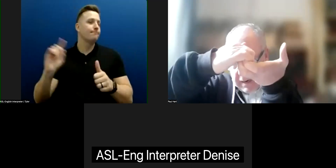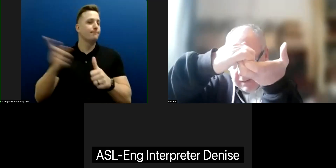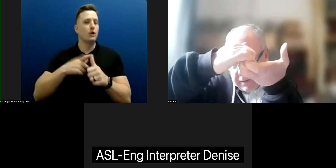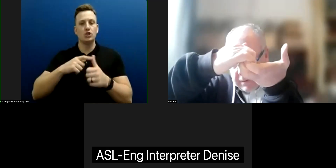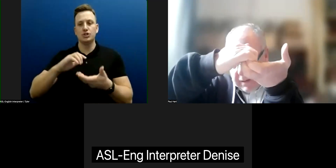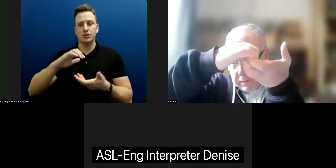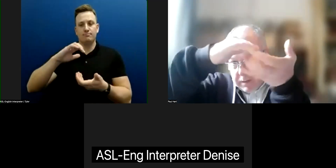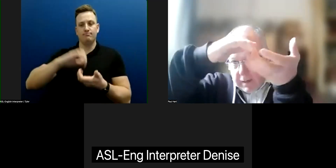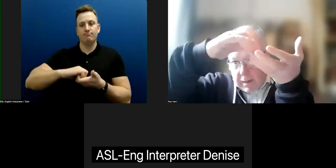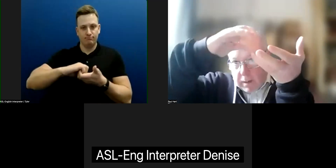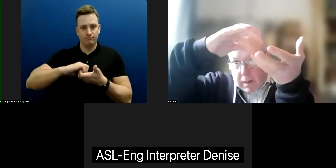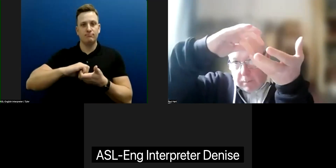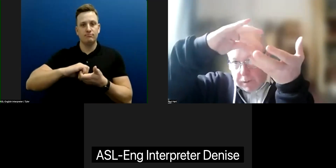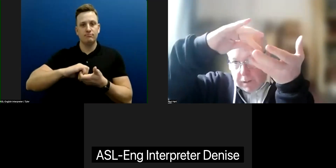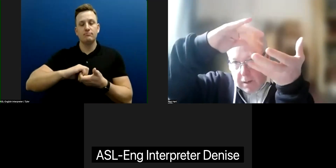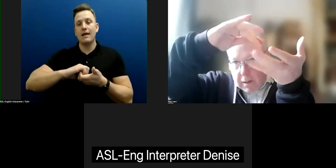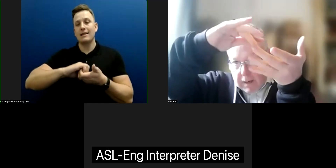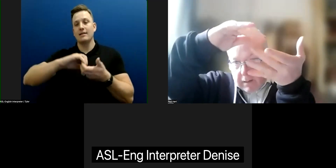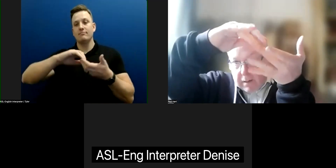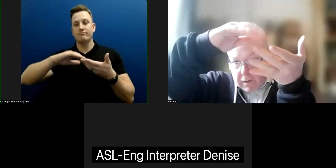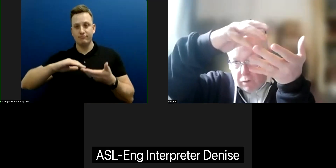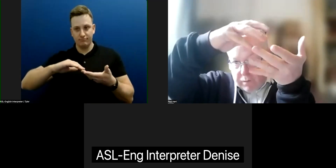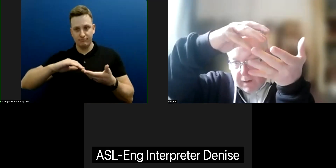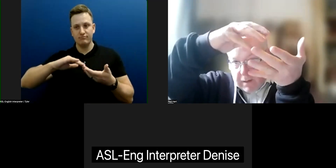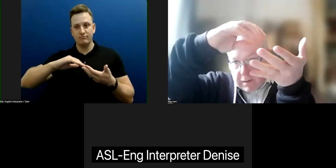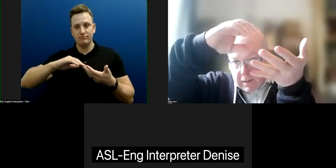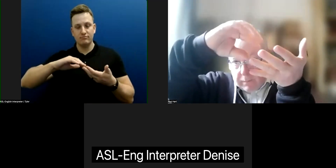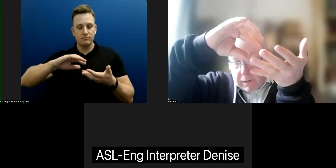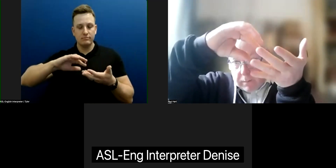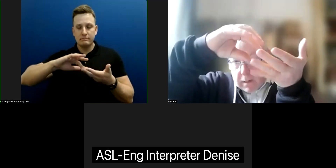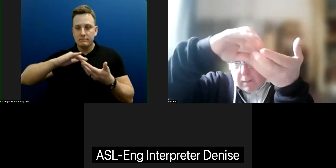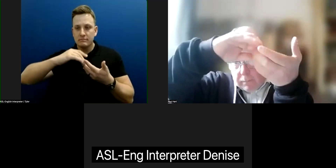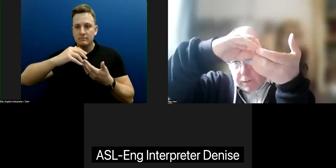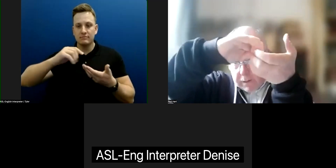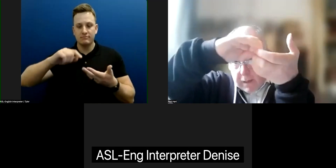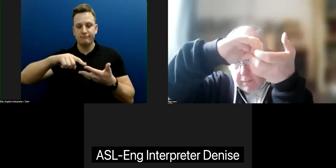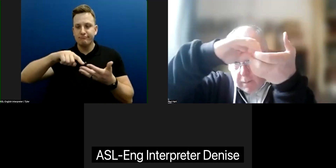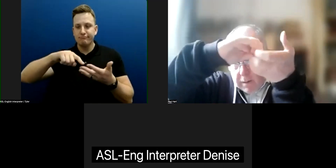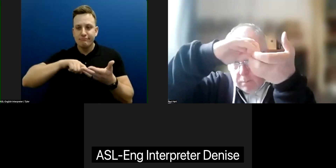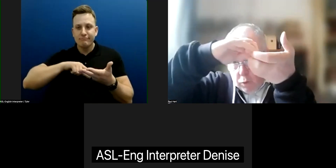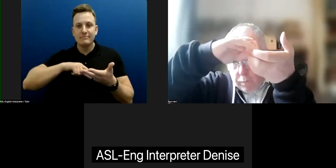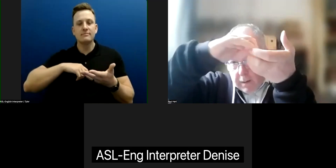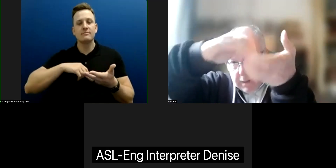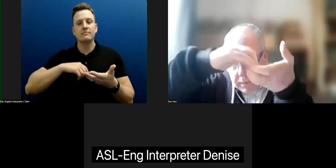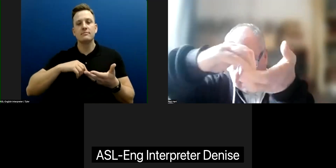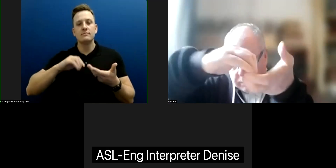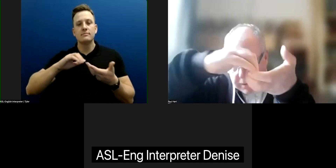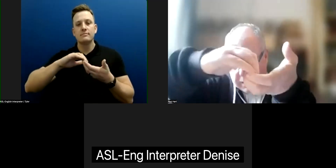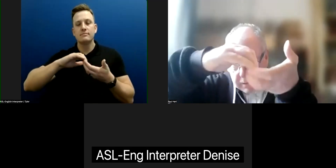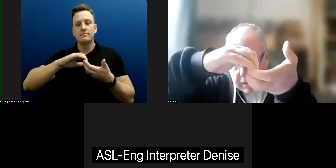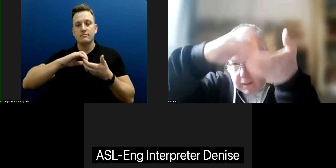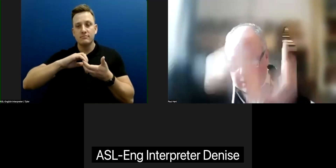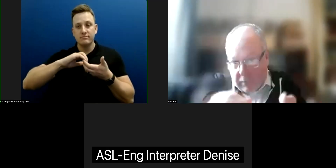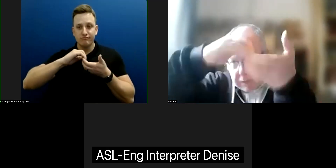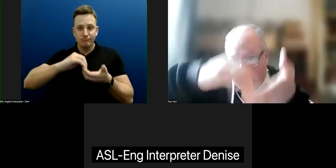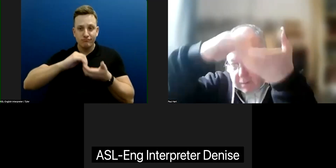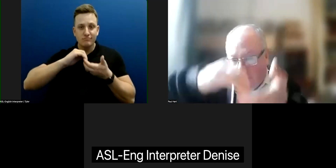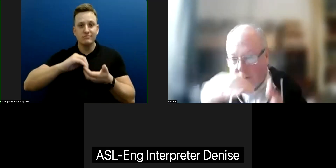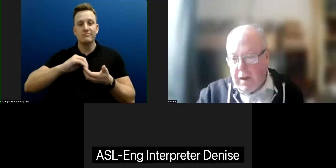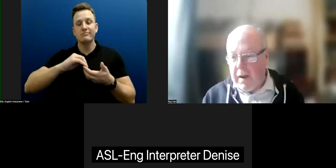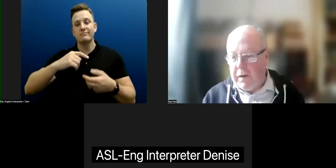your hands like this, but then it becomes individual fingertips, it becomes moving, it becomes this way, it